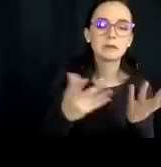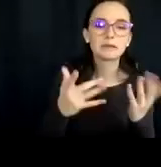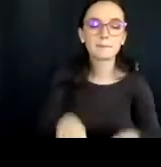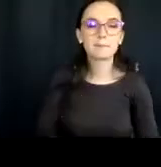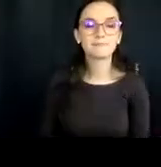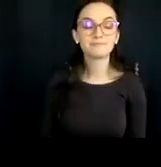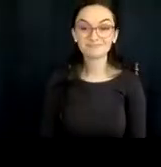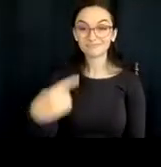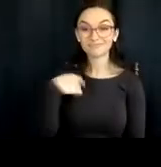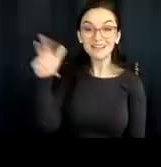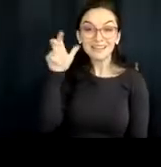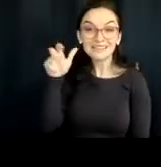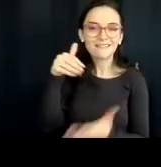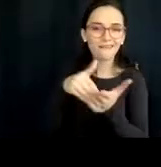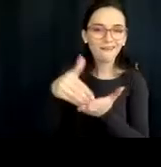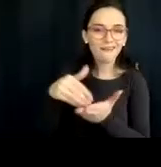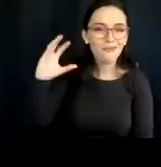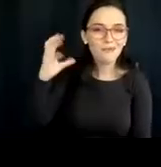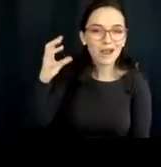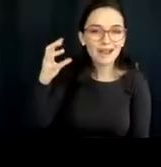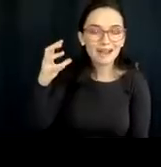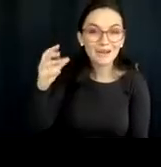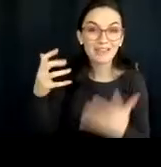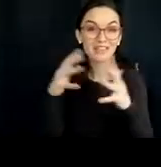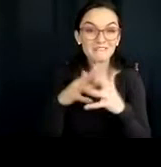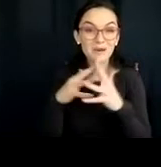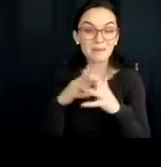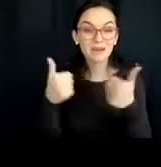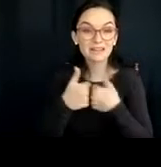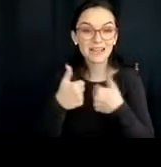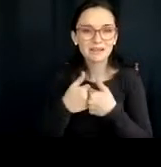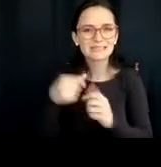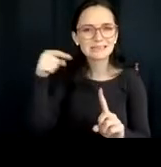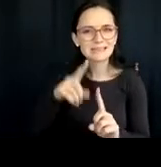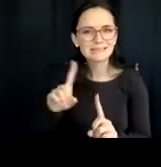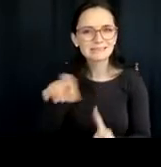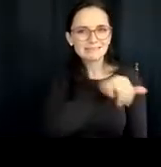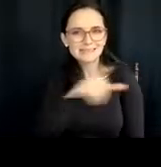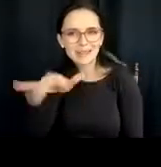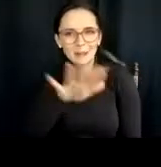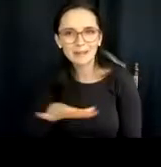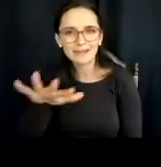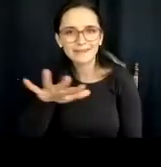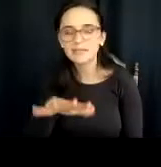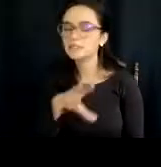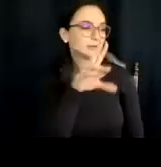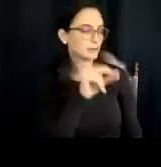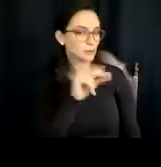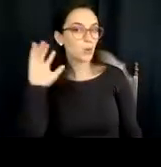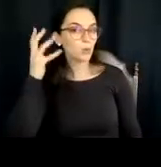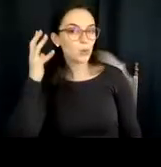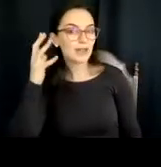Duck football games, is that where this would be as well? Or No, they have their own? The radio broadcasts have their own separate rooms, so they don't